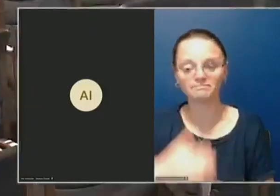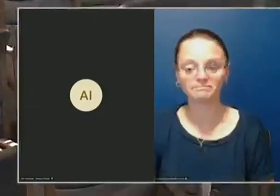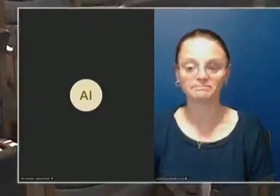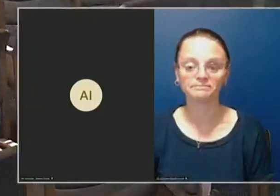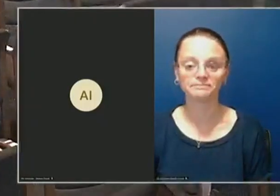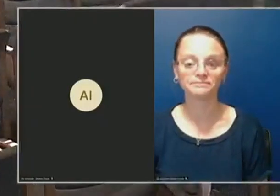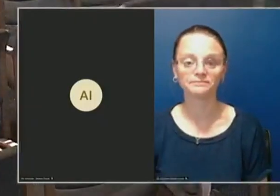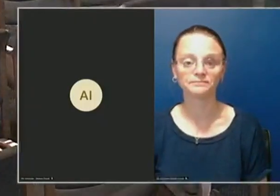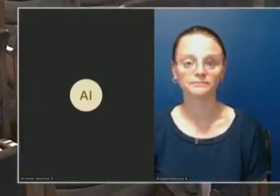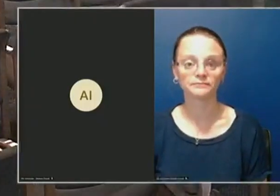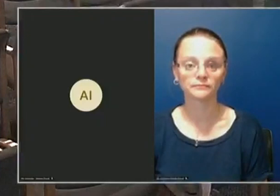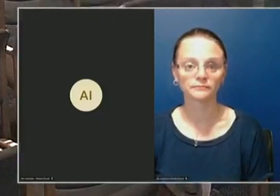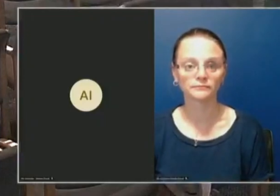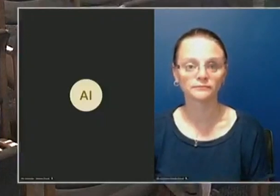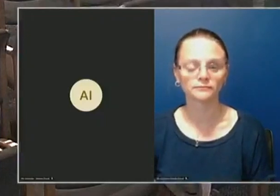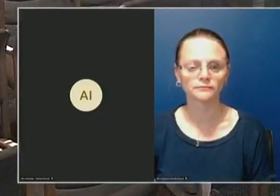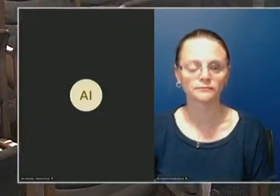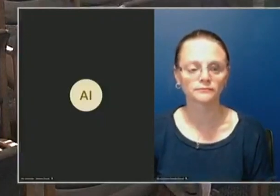Representative Morgan.